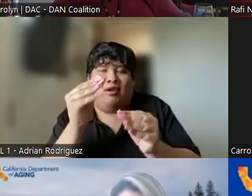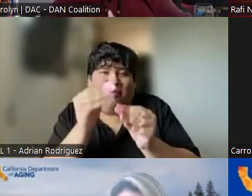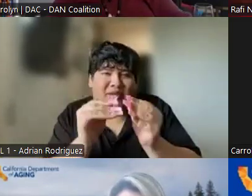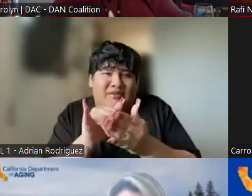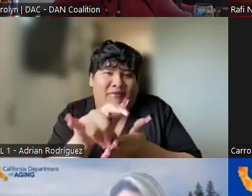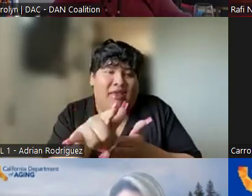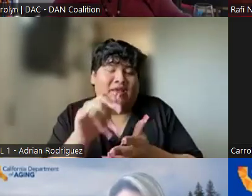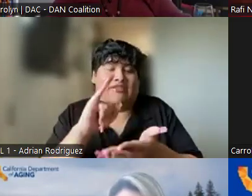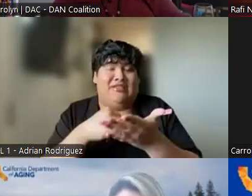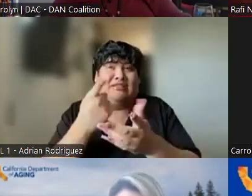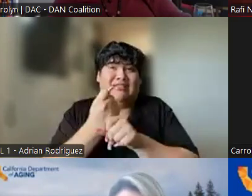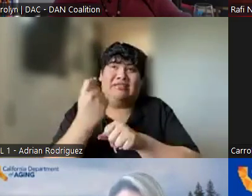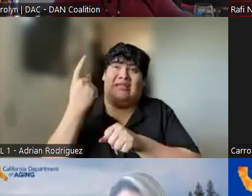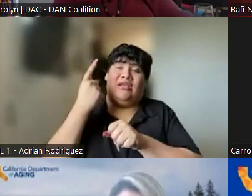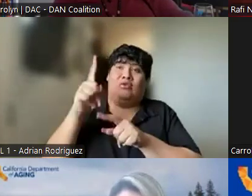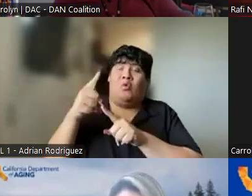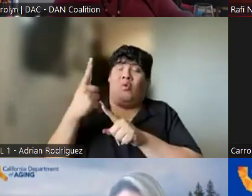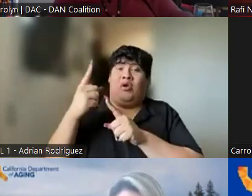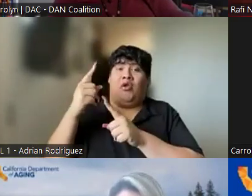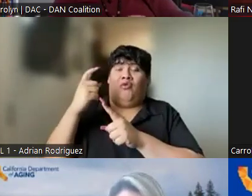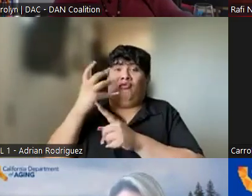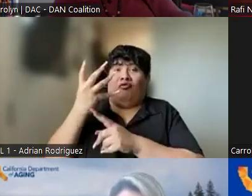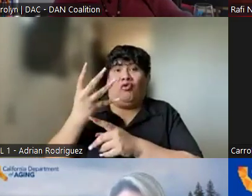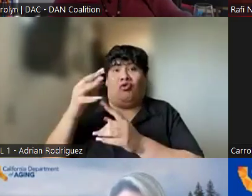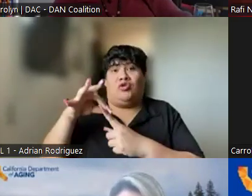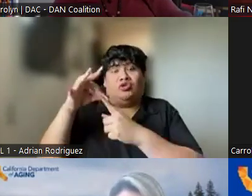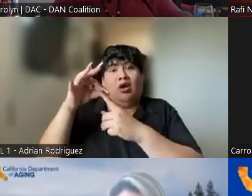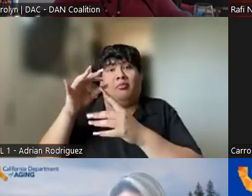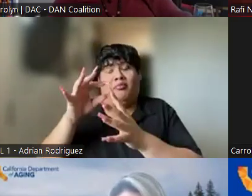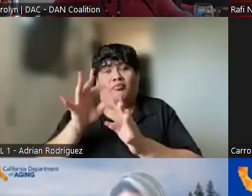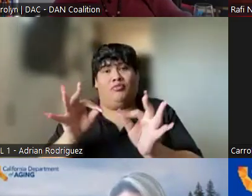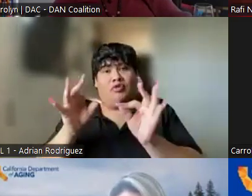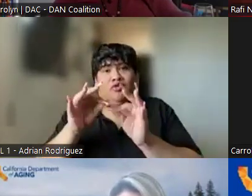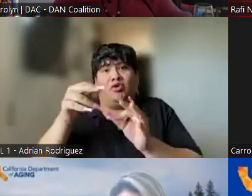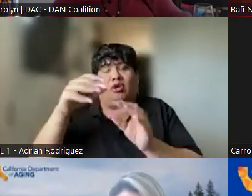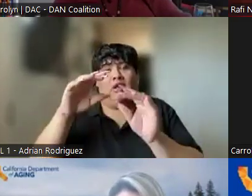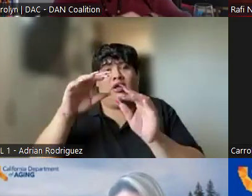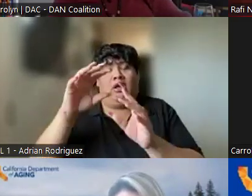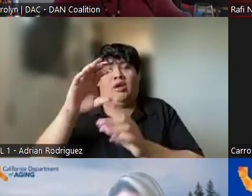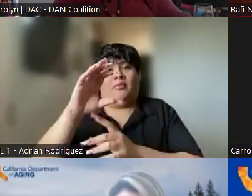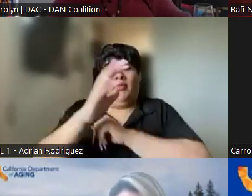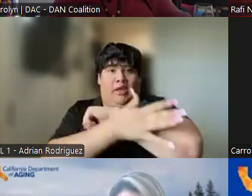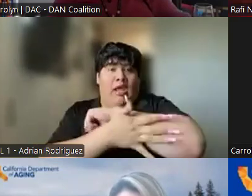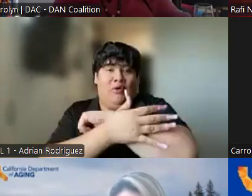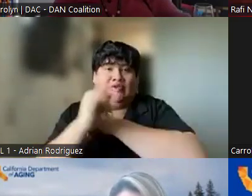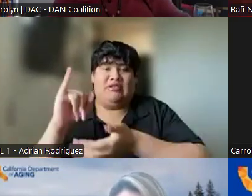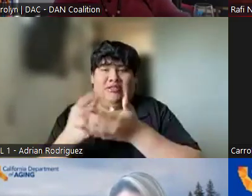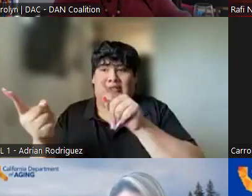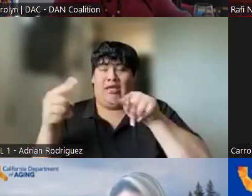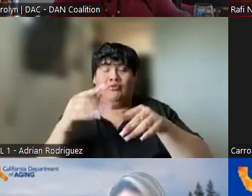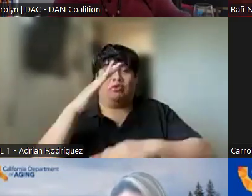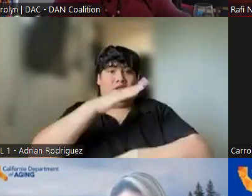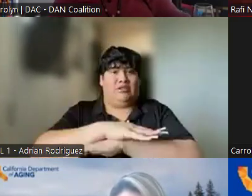just this last year, one of our 4 top major populated counties came to the table